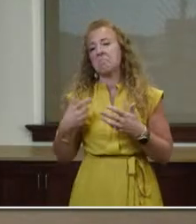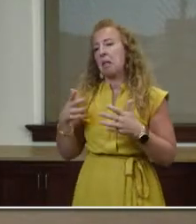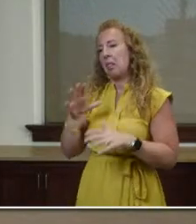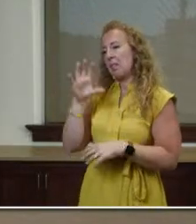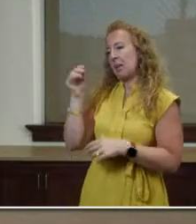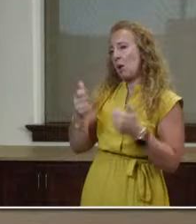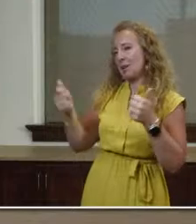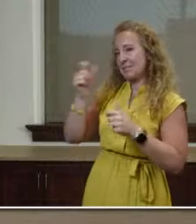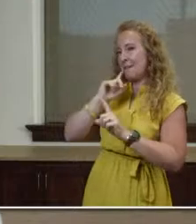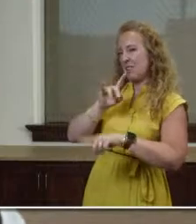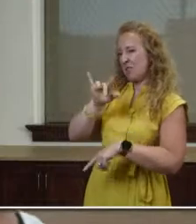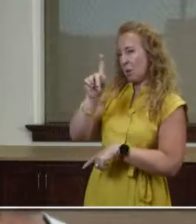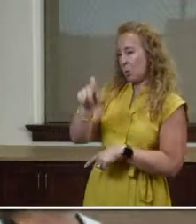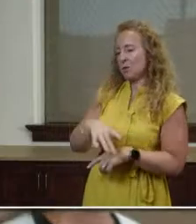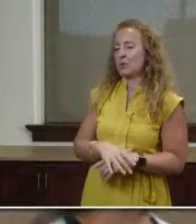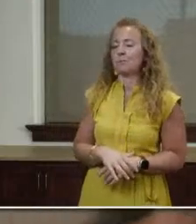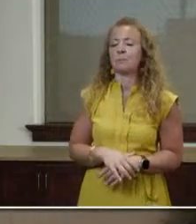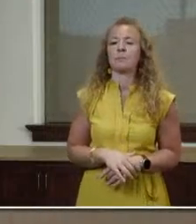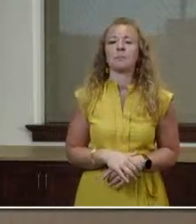county executive take that one.